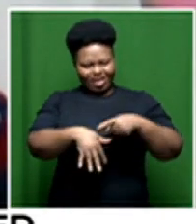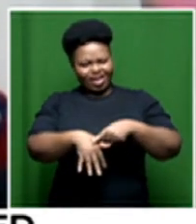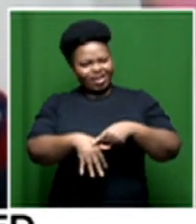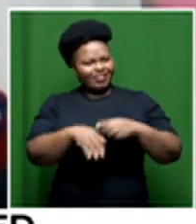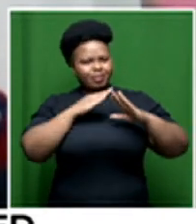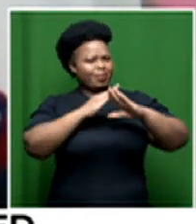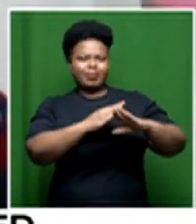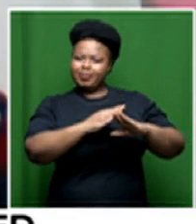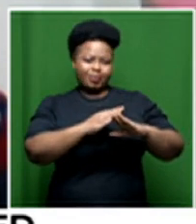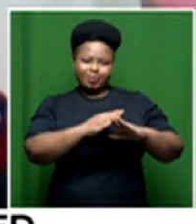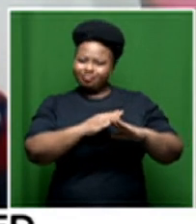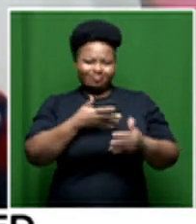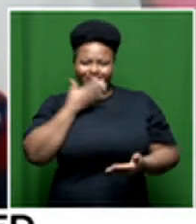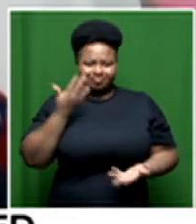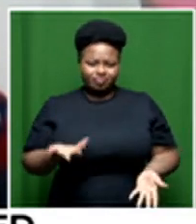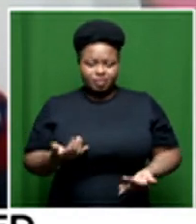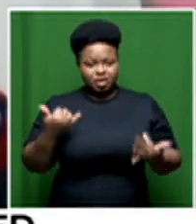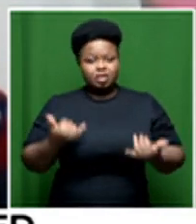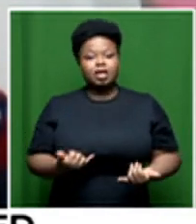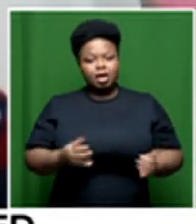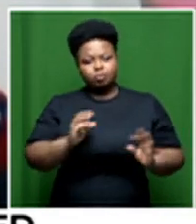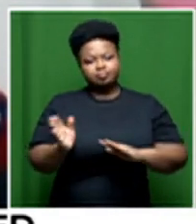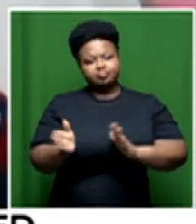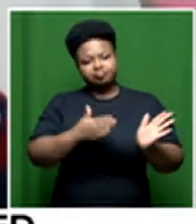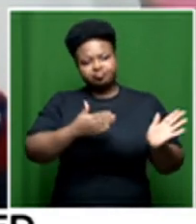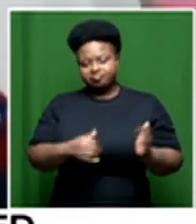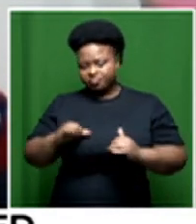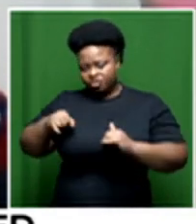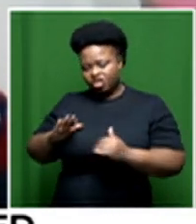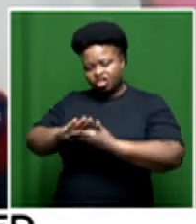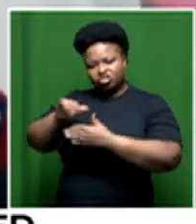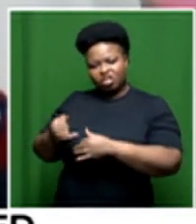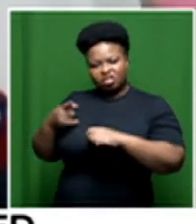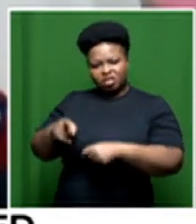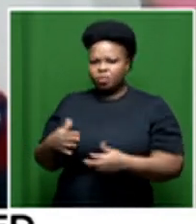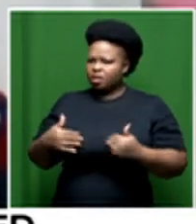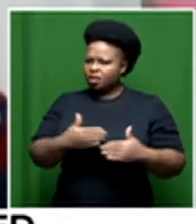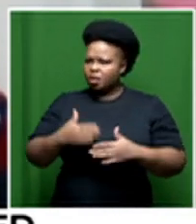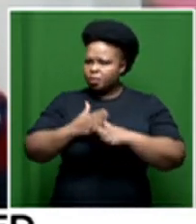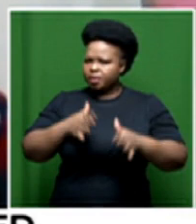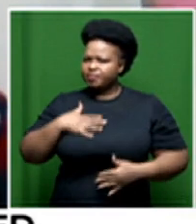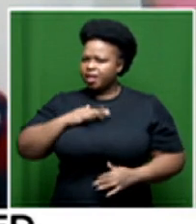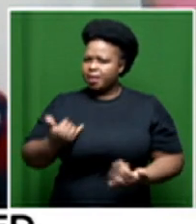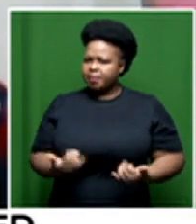enough. And now it's the move to Johnson & Johnson. How are the healthcare workers feeling at this